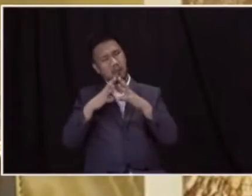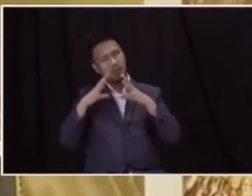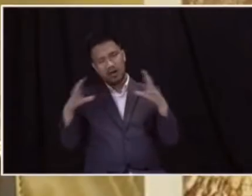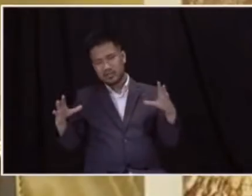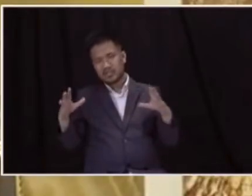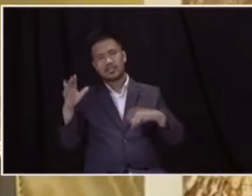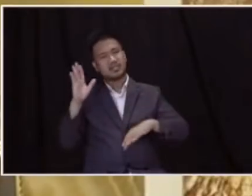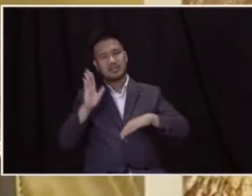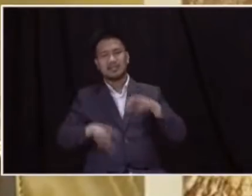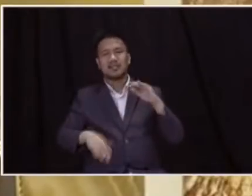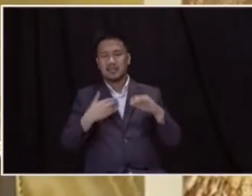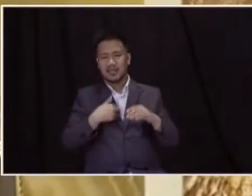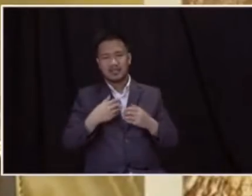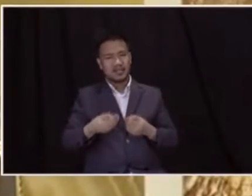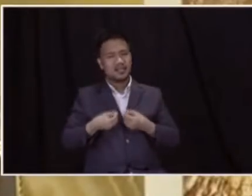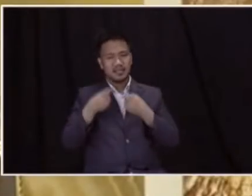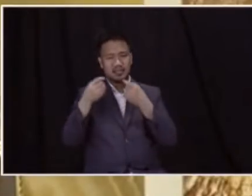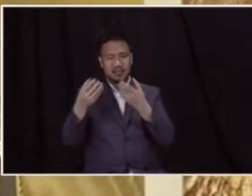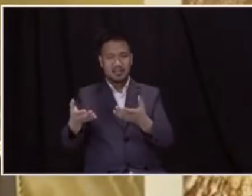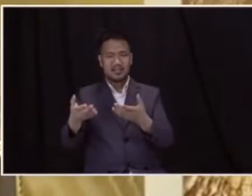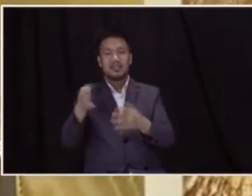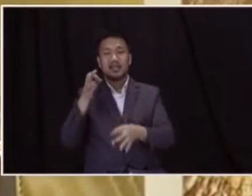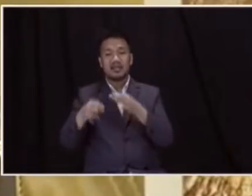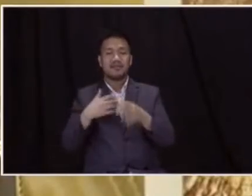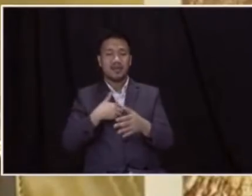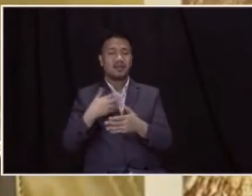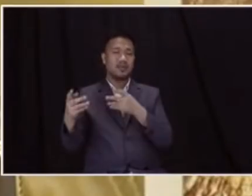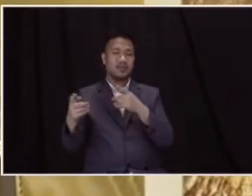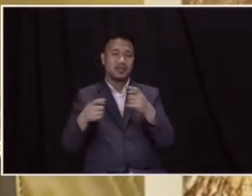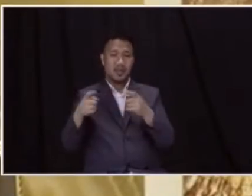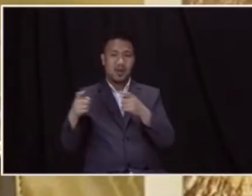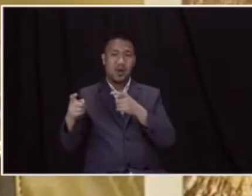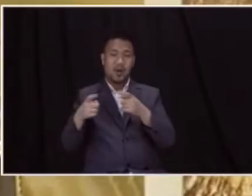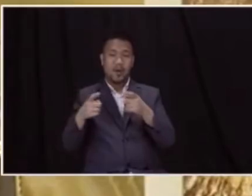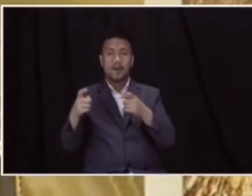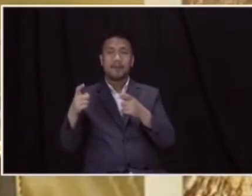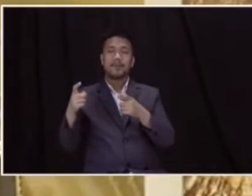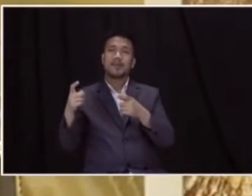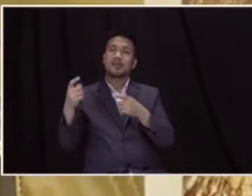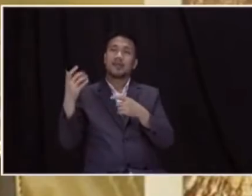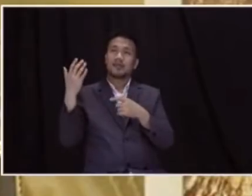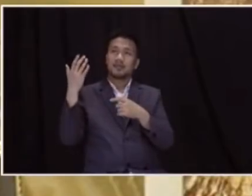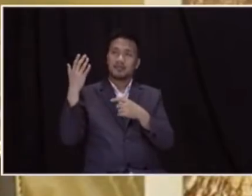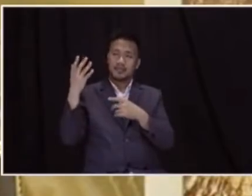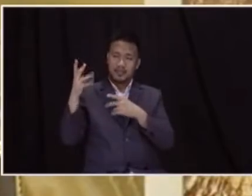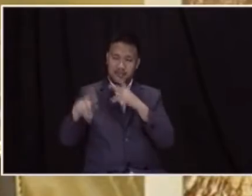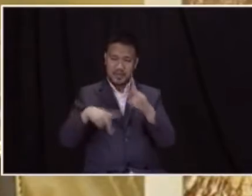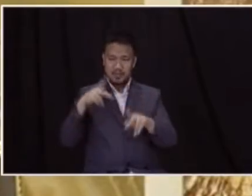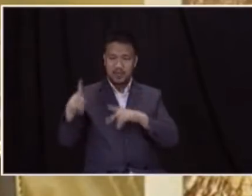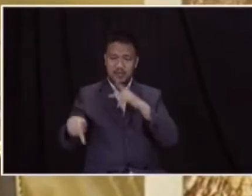than I can give if I am to shepherd his flock after his own heart.